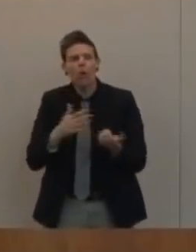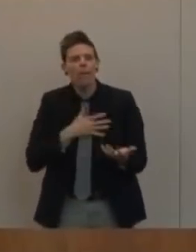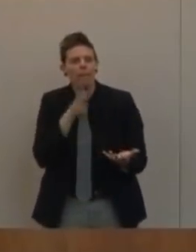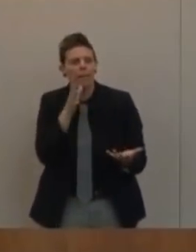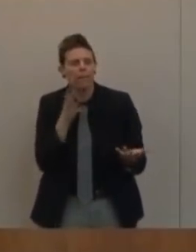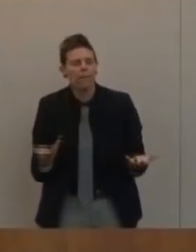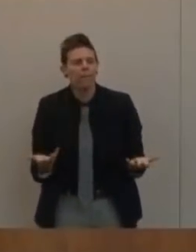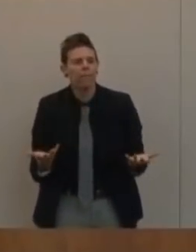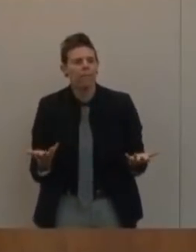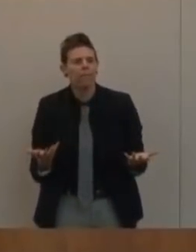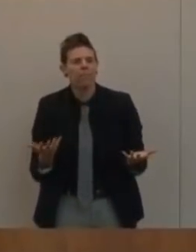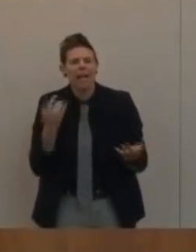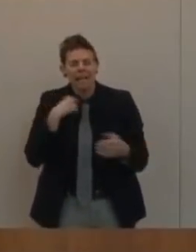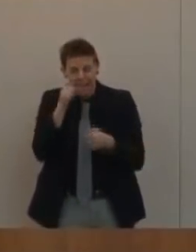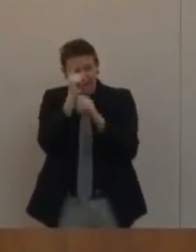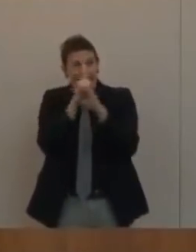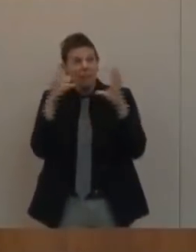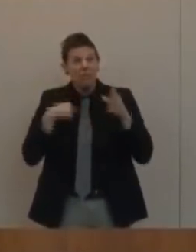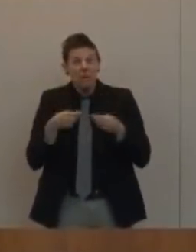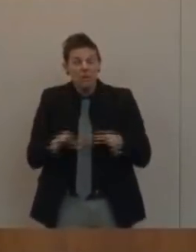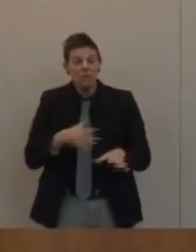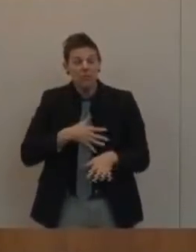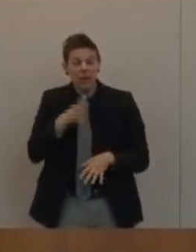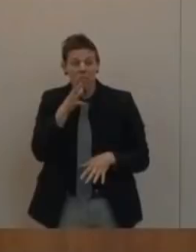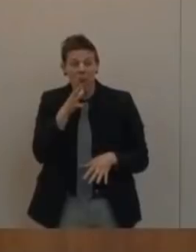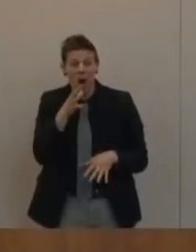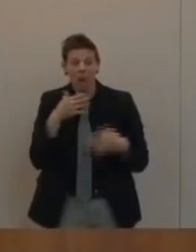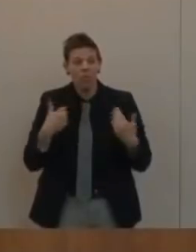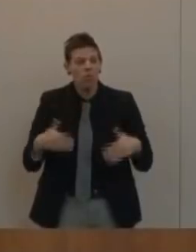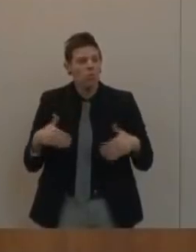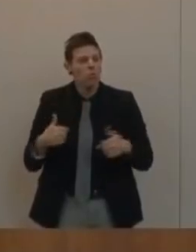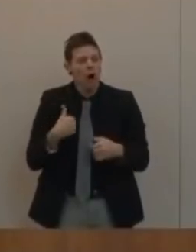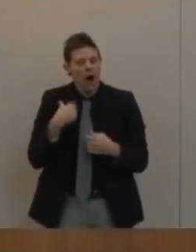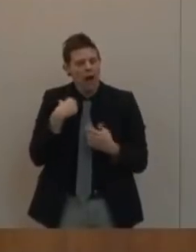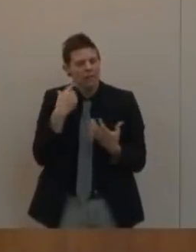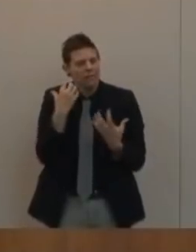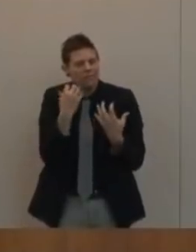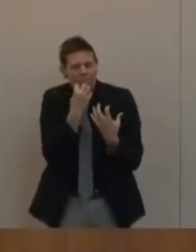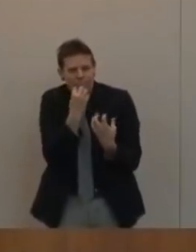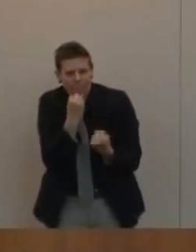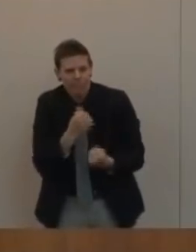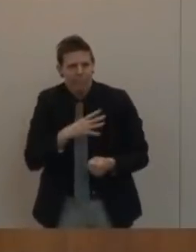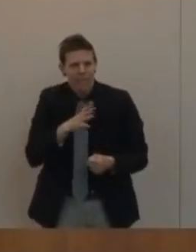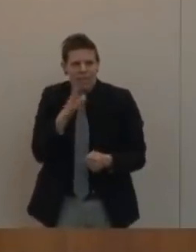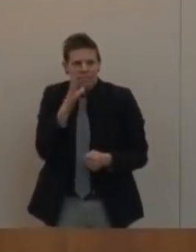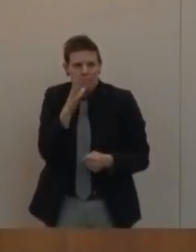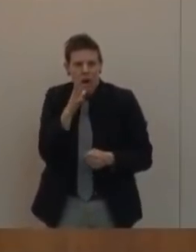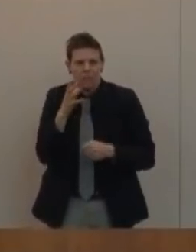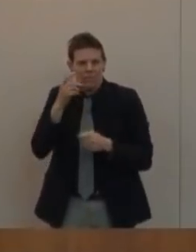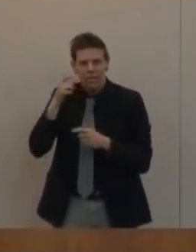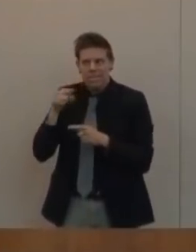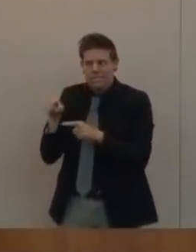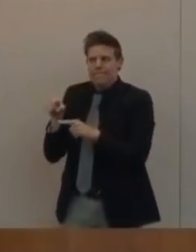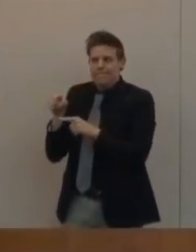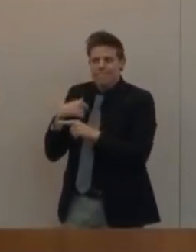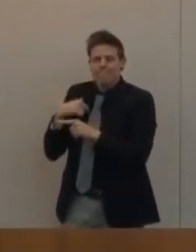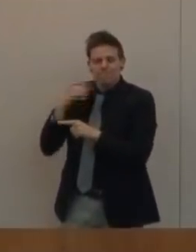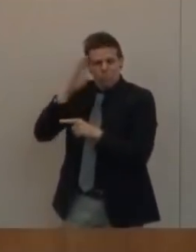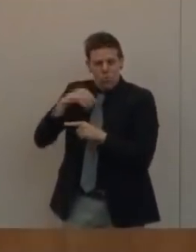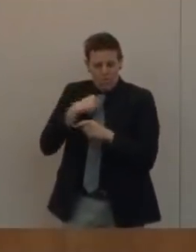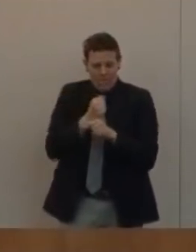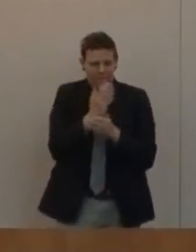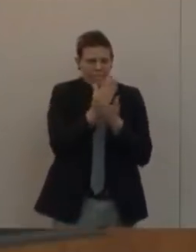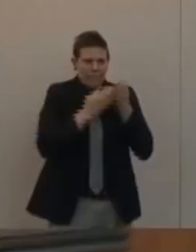so I think about my mom every time I have to make a tough decision about restricting where